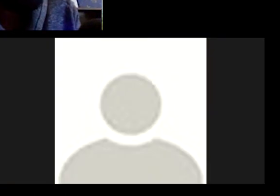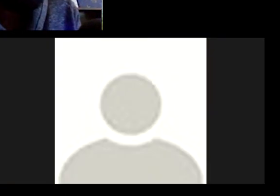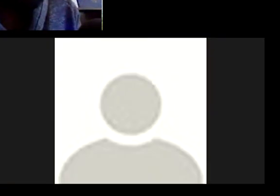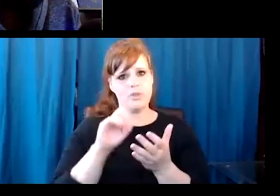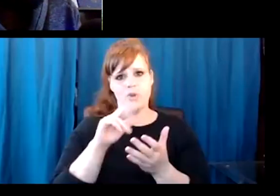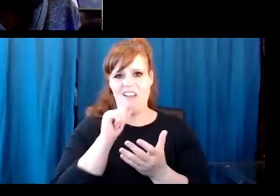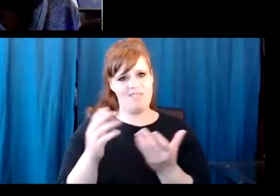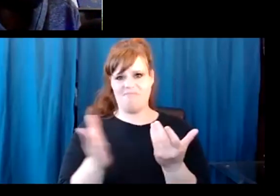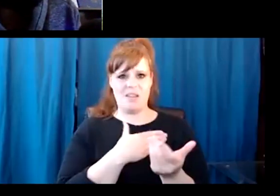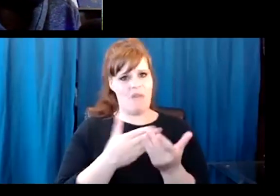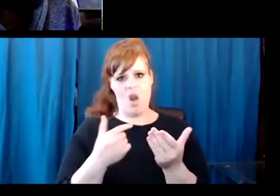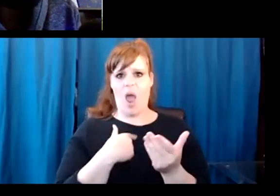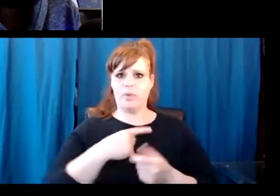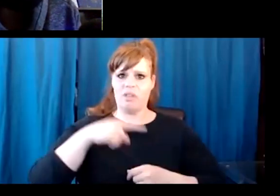was